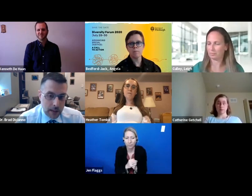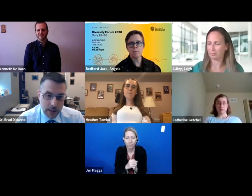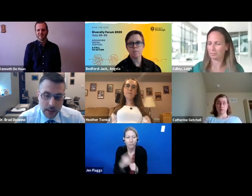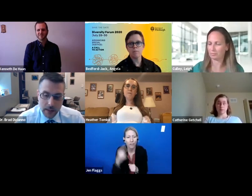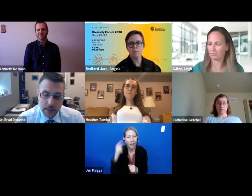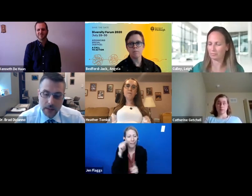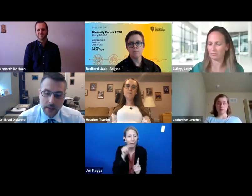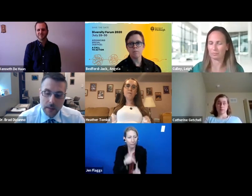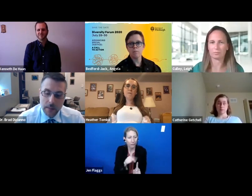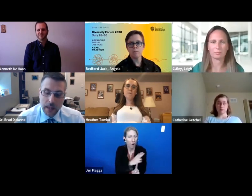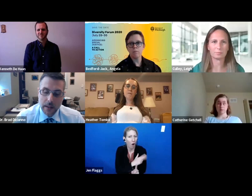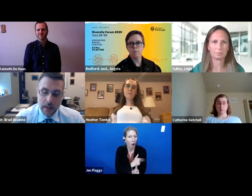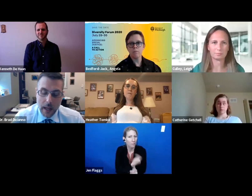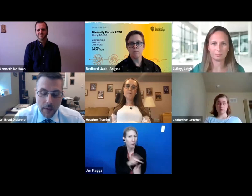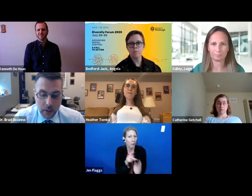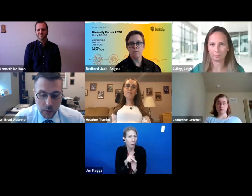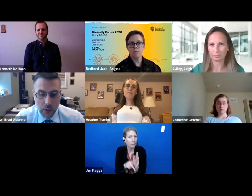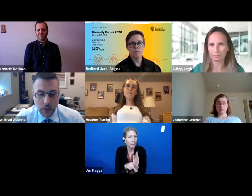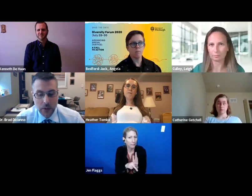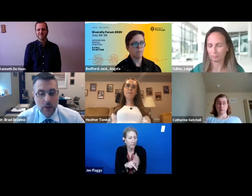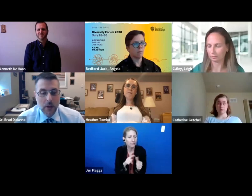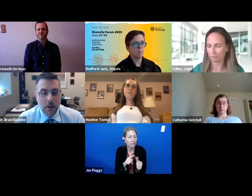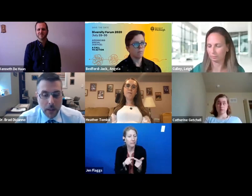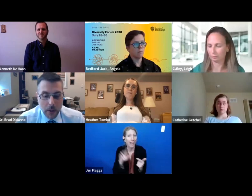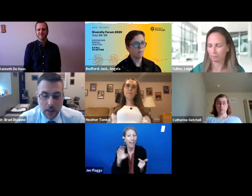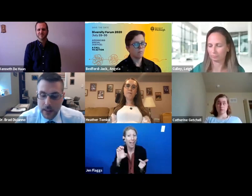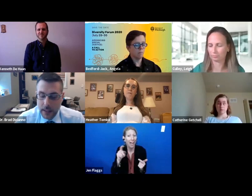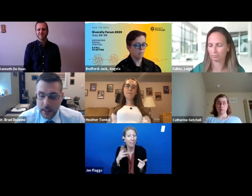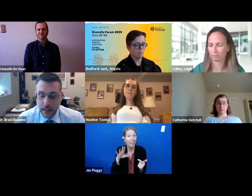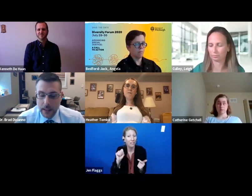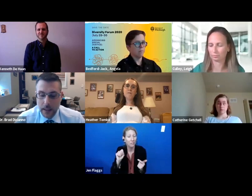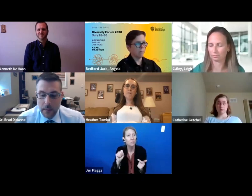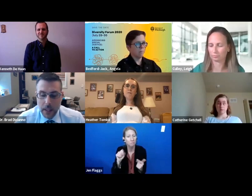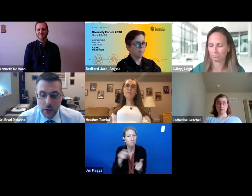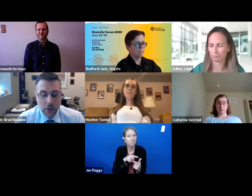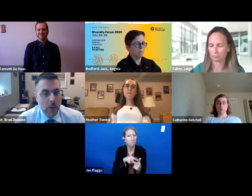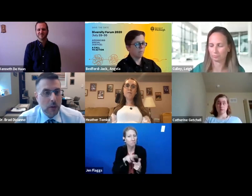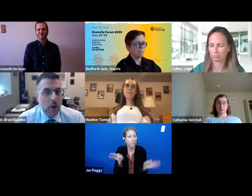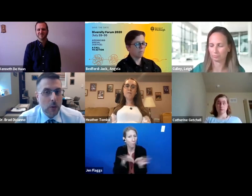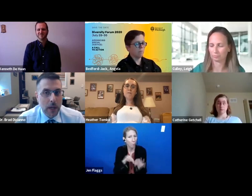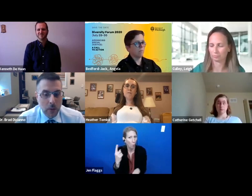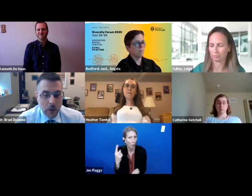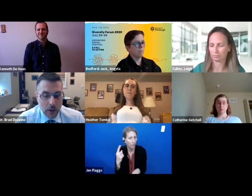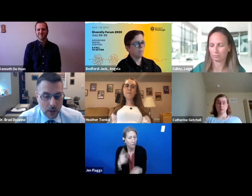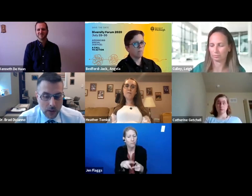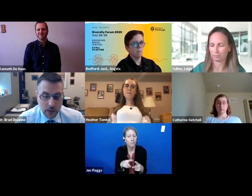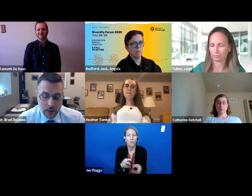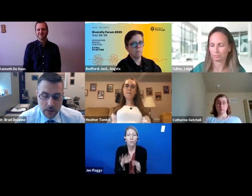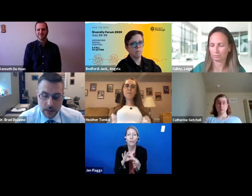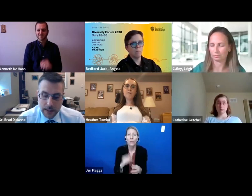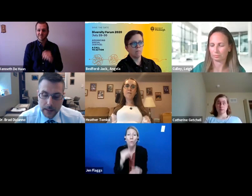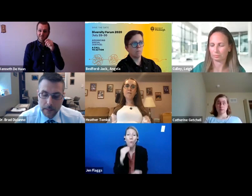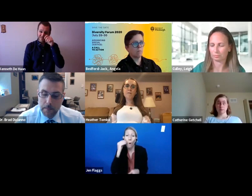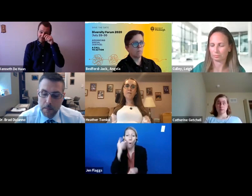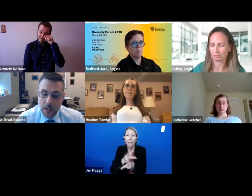hospital policies and ethics rules are a big one. Issues with home care workers,